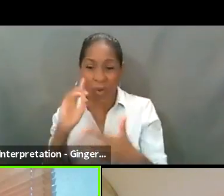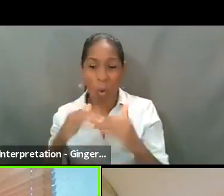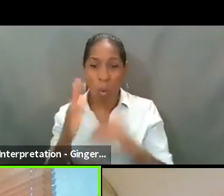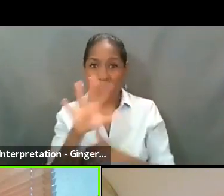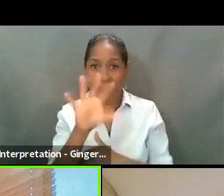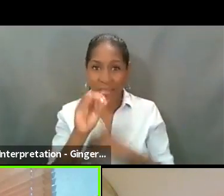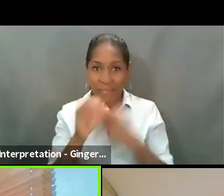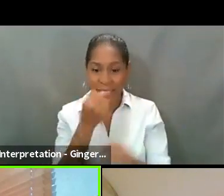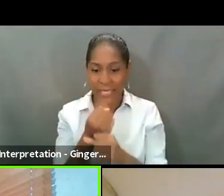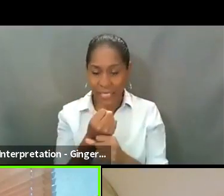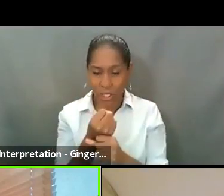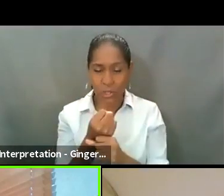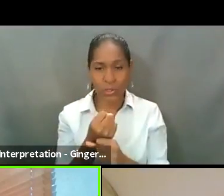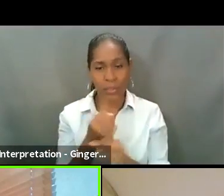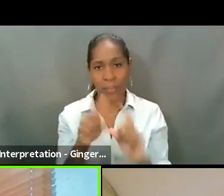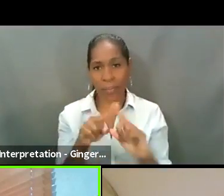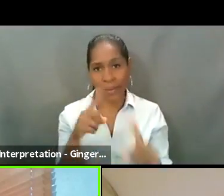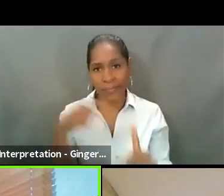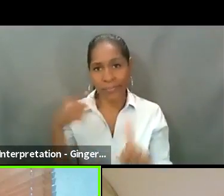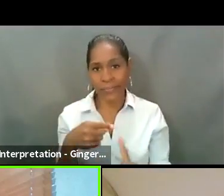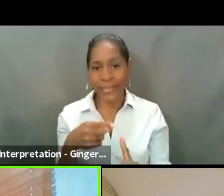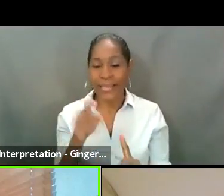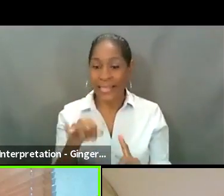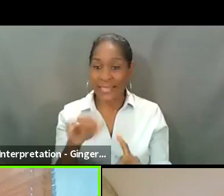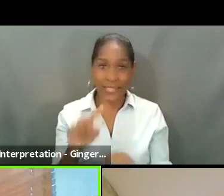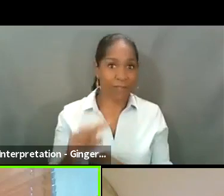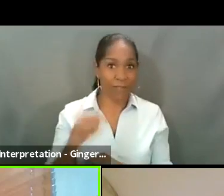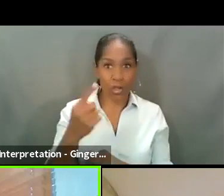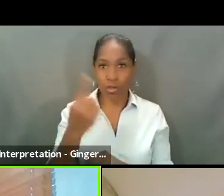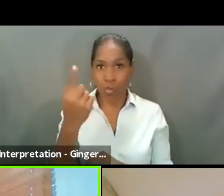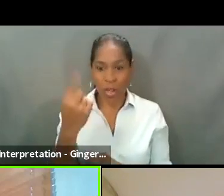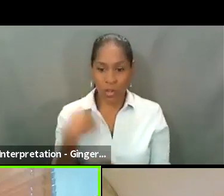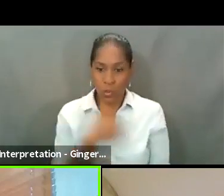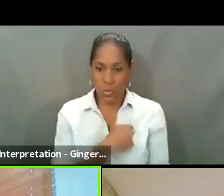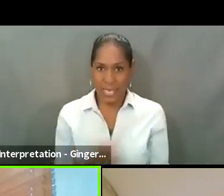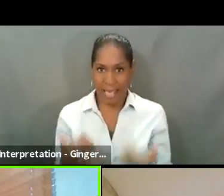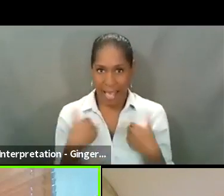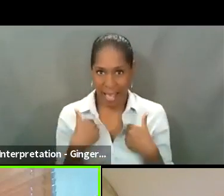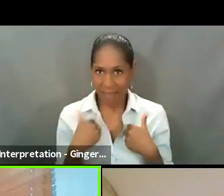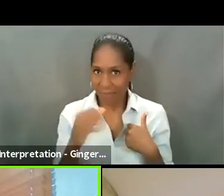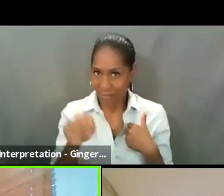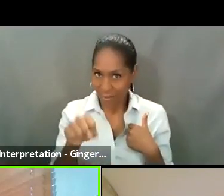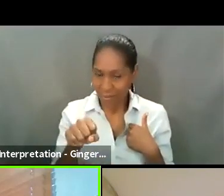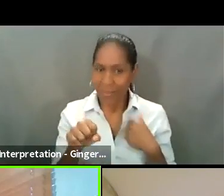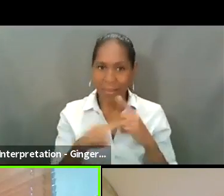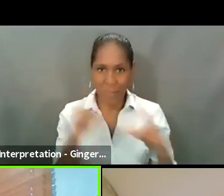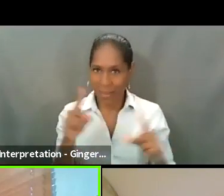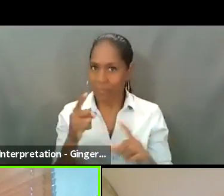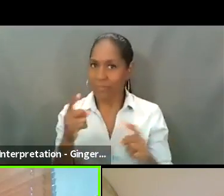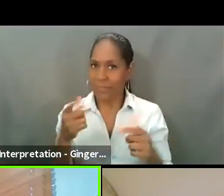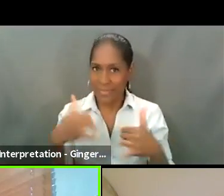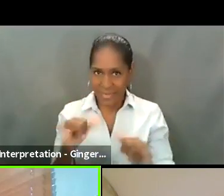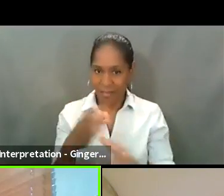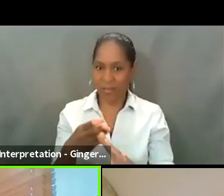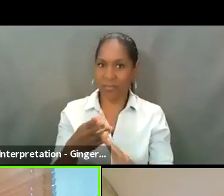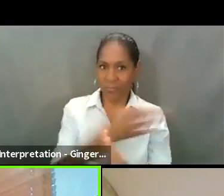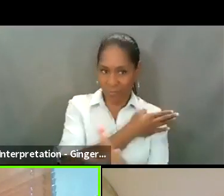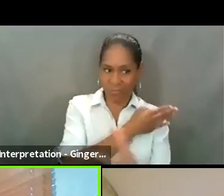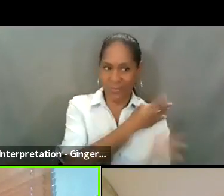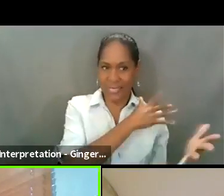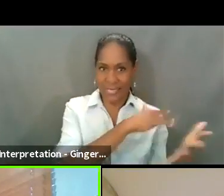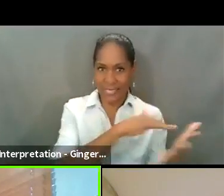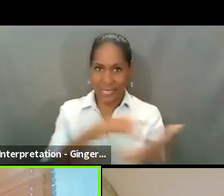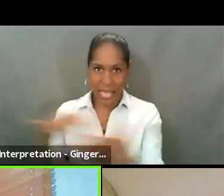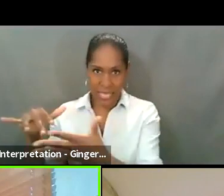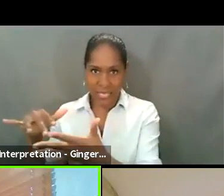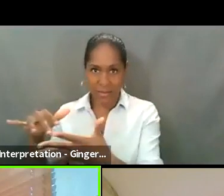that, this is the first one we have, but it's not to say that they have not been studied before. Some of the